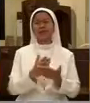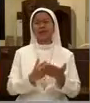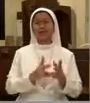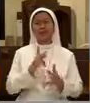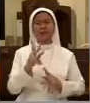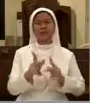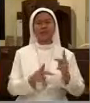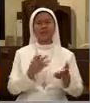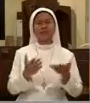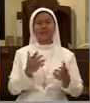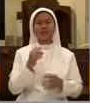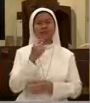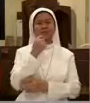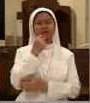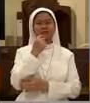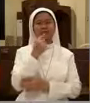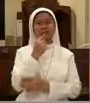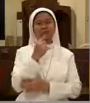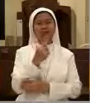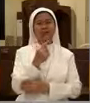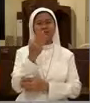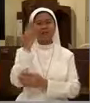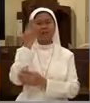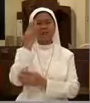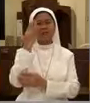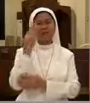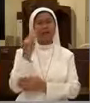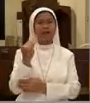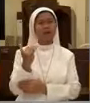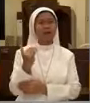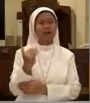say, why will we send